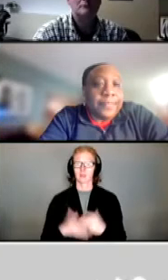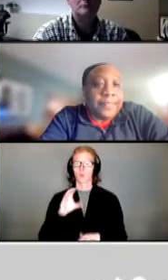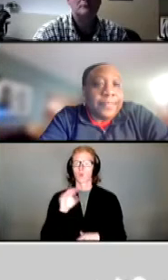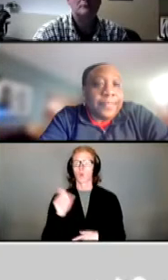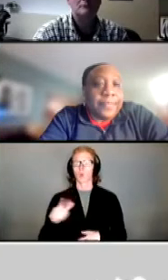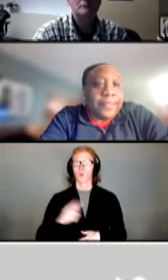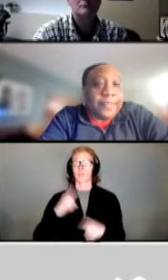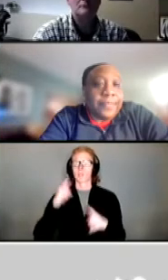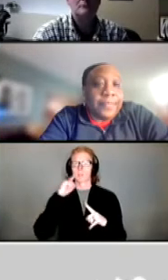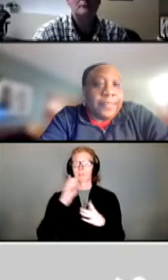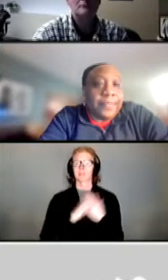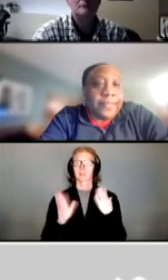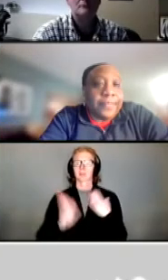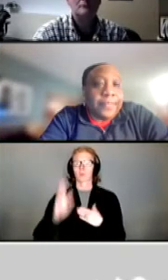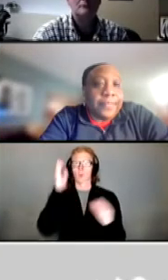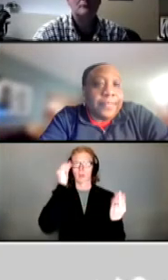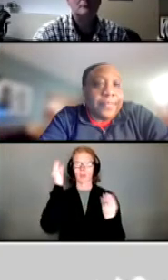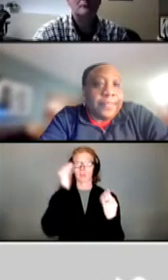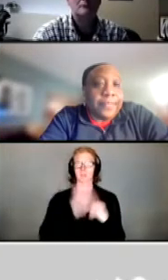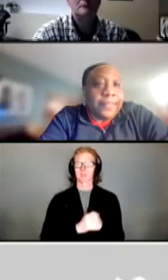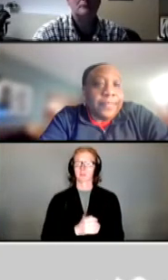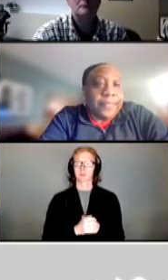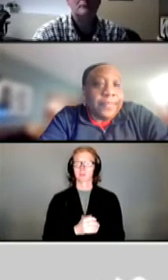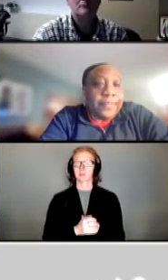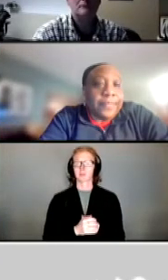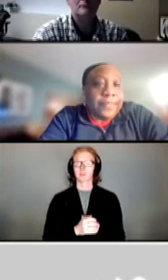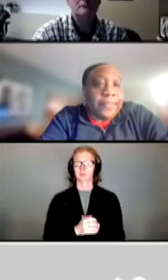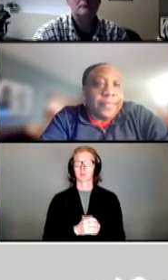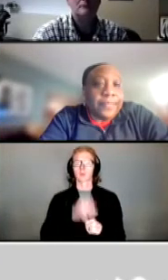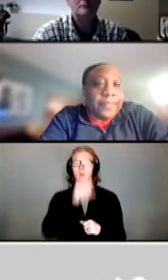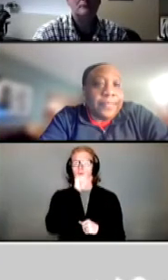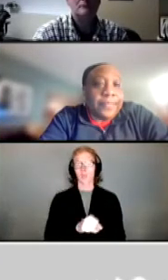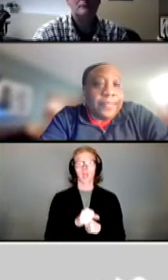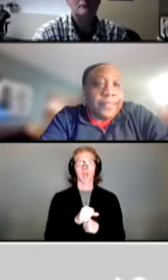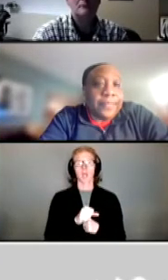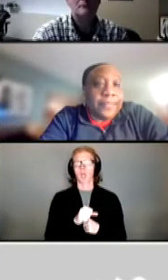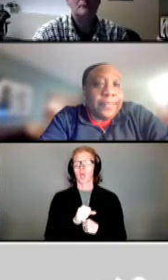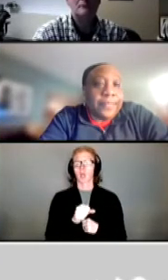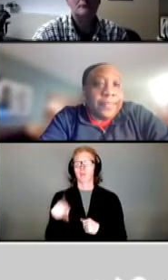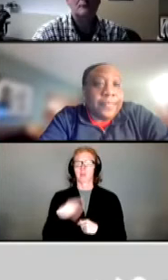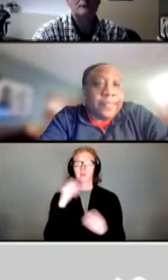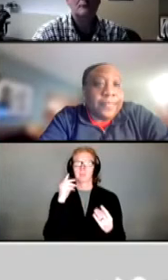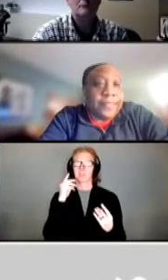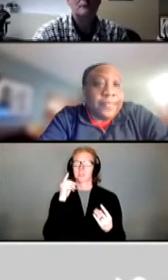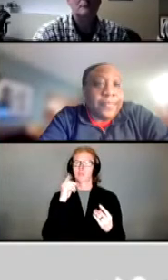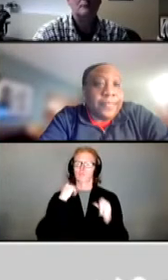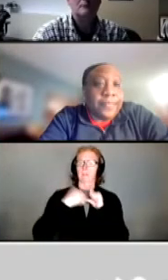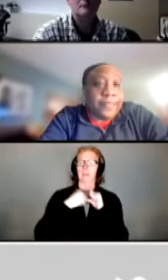exactly, you know, some of your thoughts, because I would love to have them take all that into account.